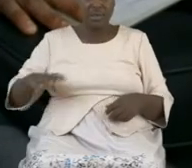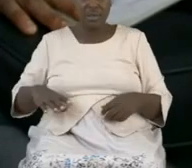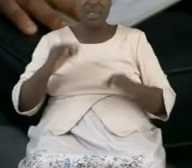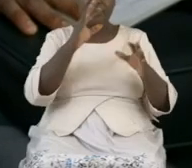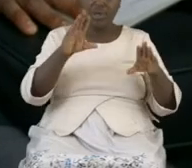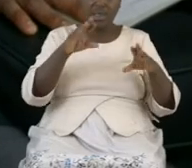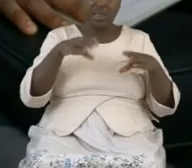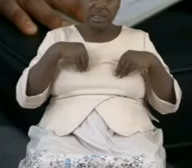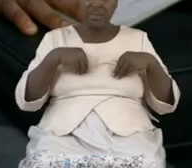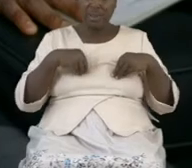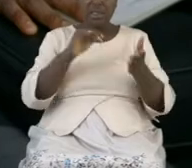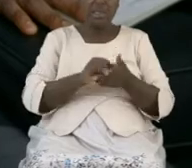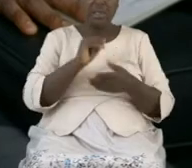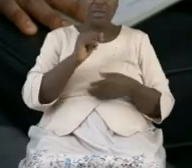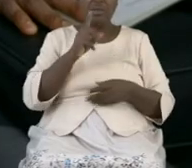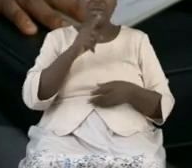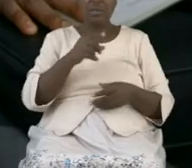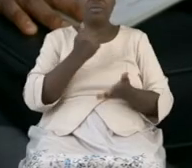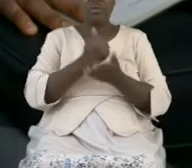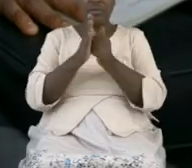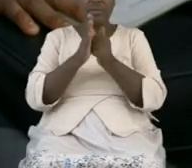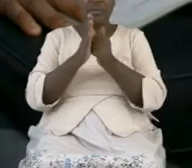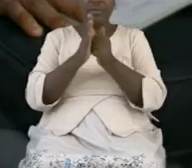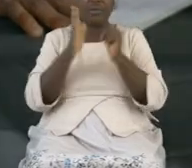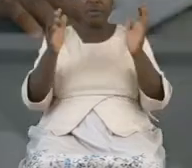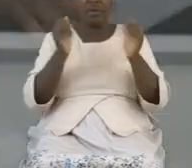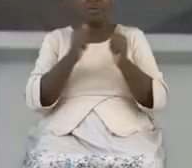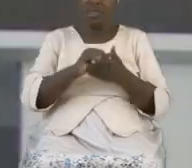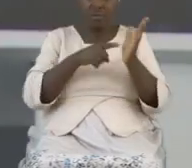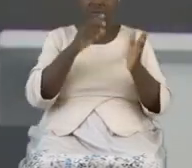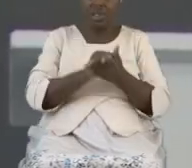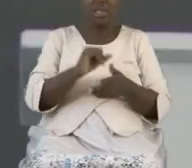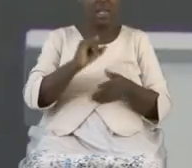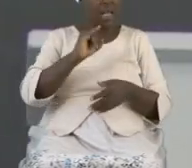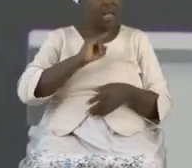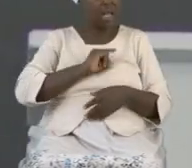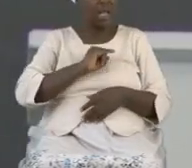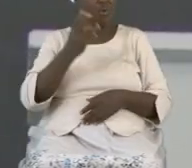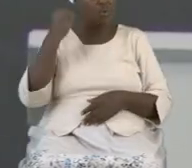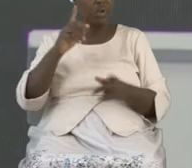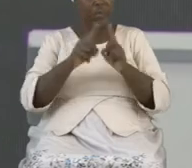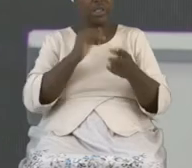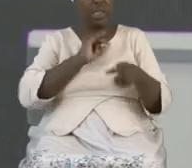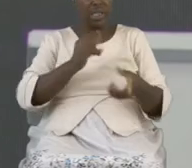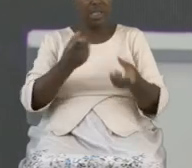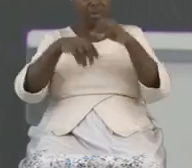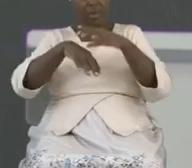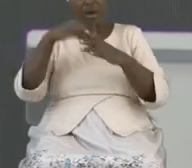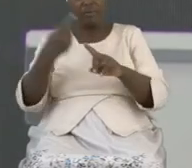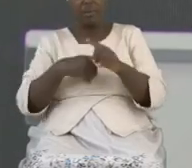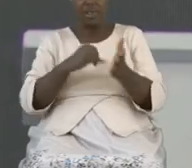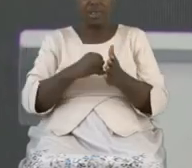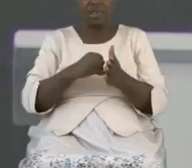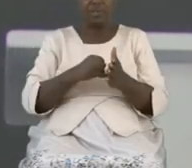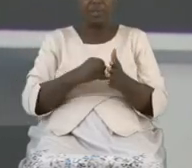with Christ, that will imply I was, but I came out of it. I wriggled out of it. I'm no